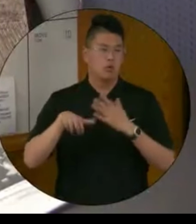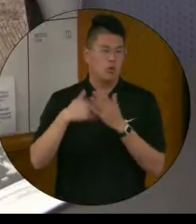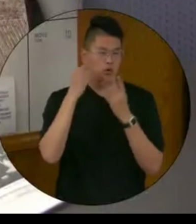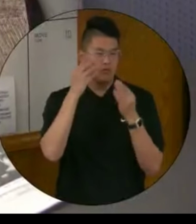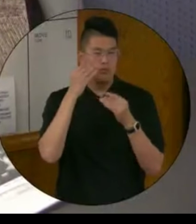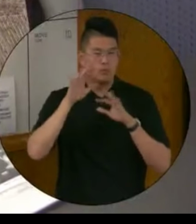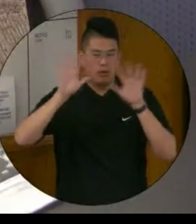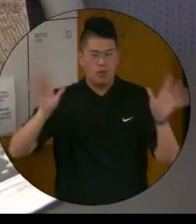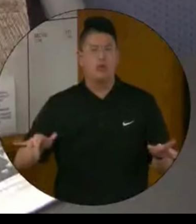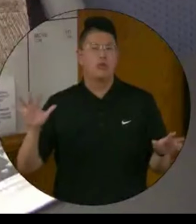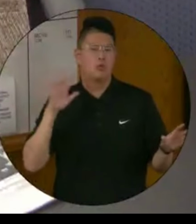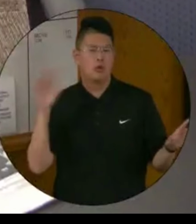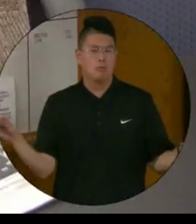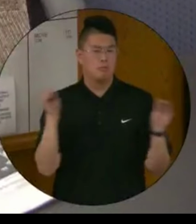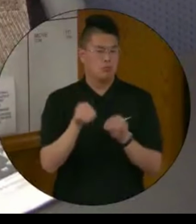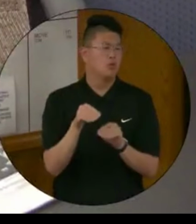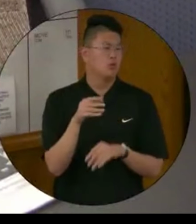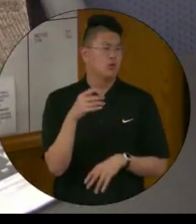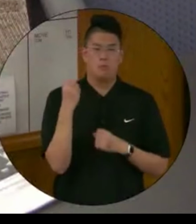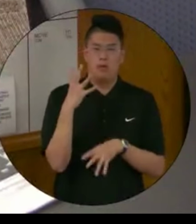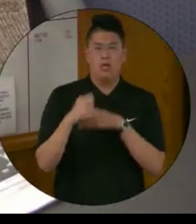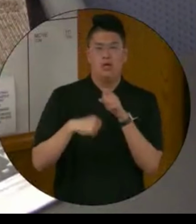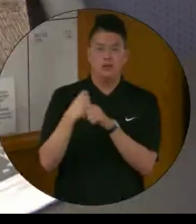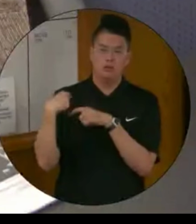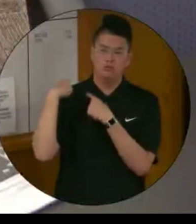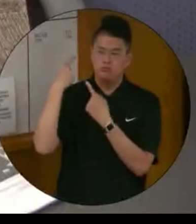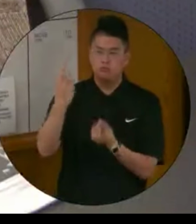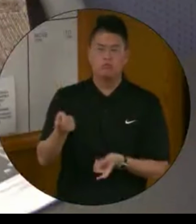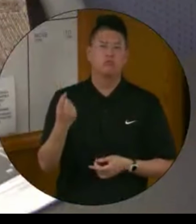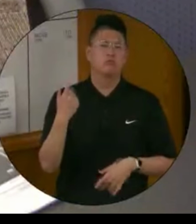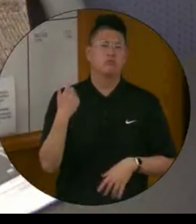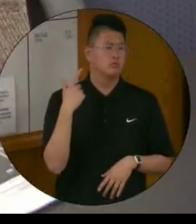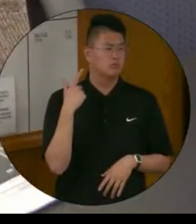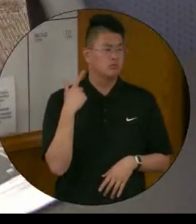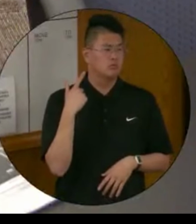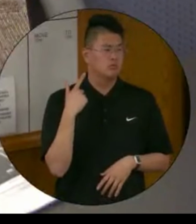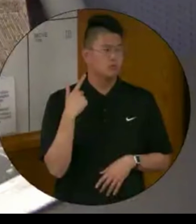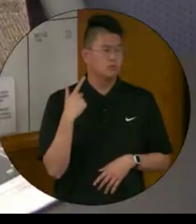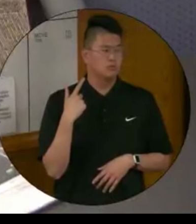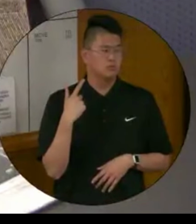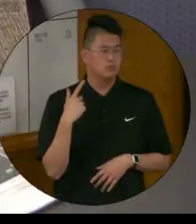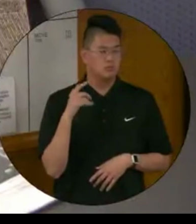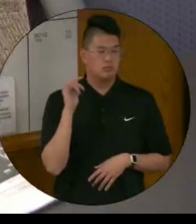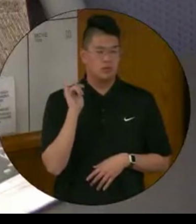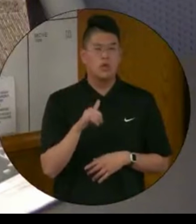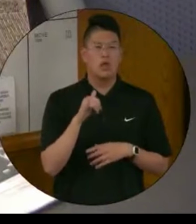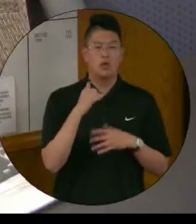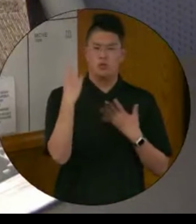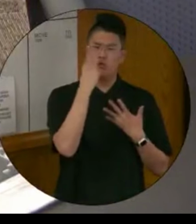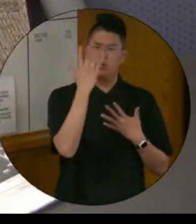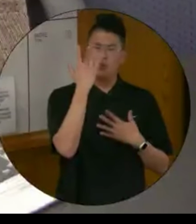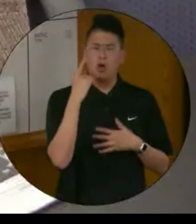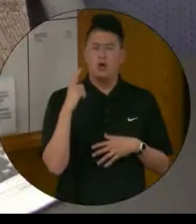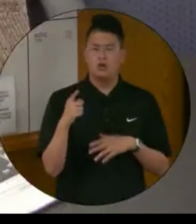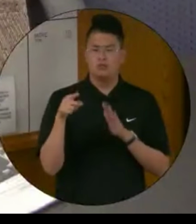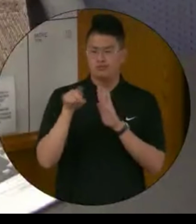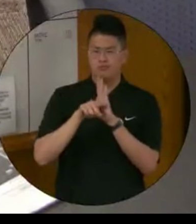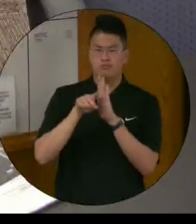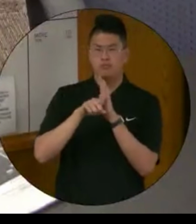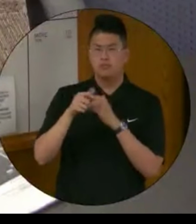by looking at years of data of these factors drive the most negative results towards graduation